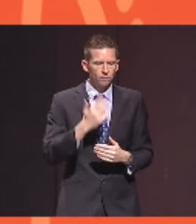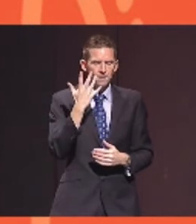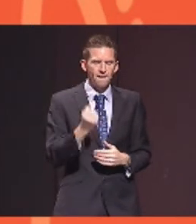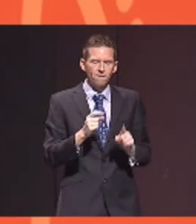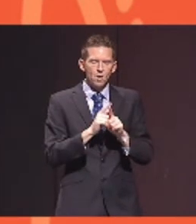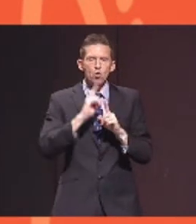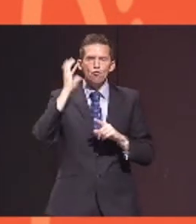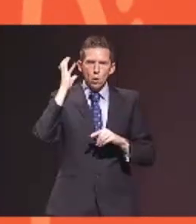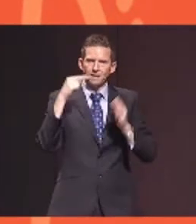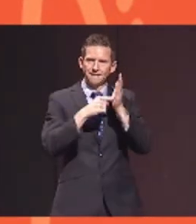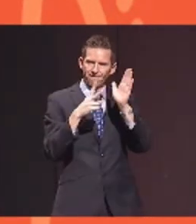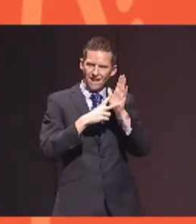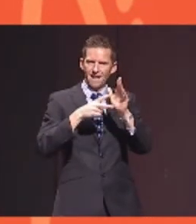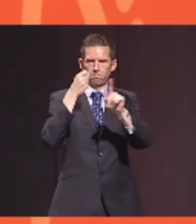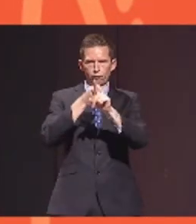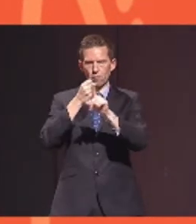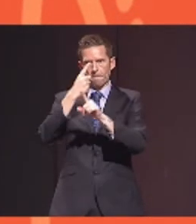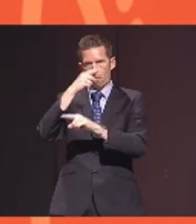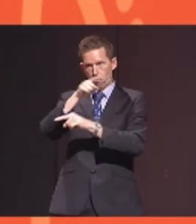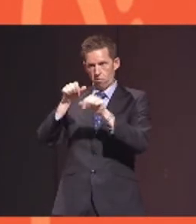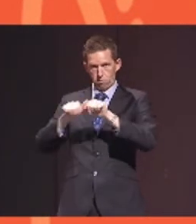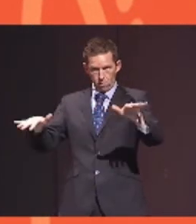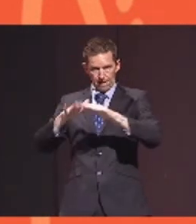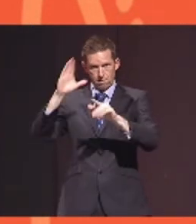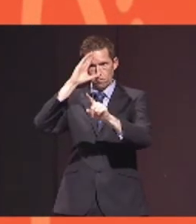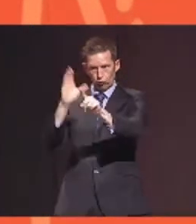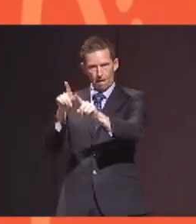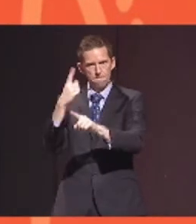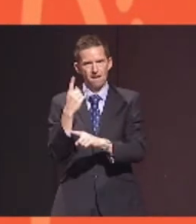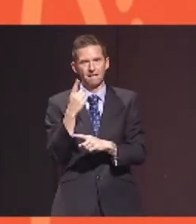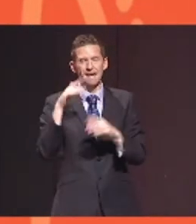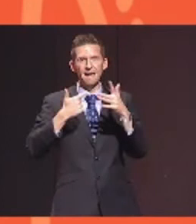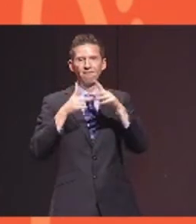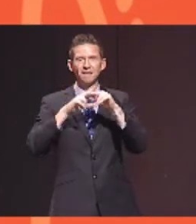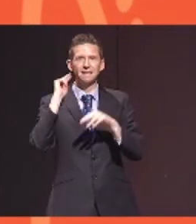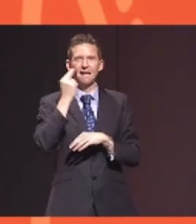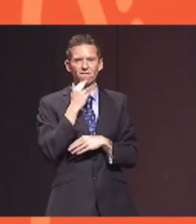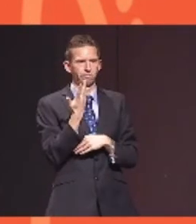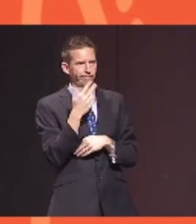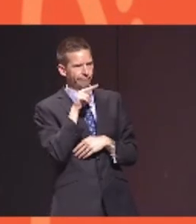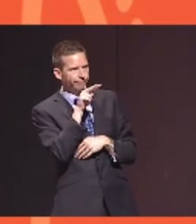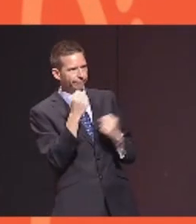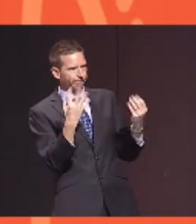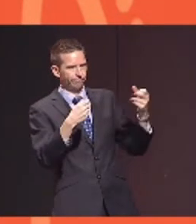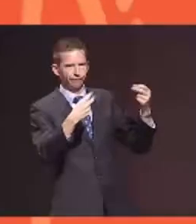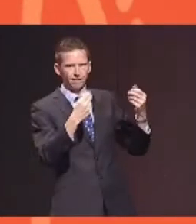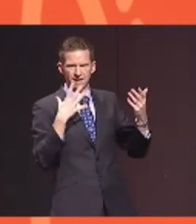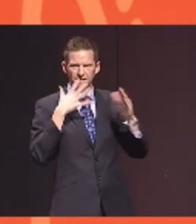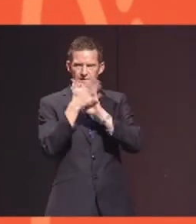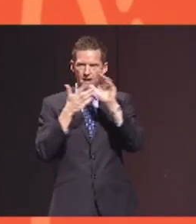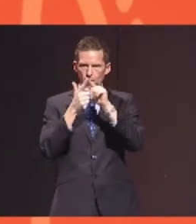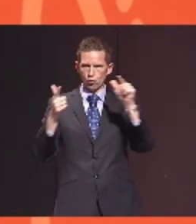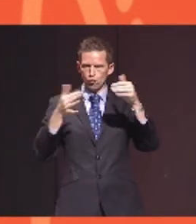TV campaigns aimed to people living in rural areas, but they are not accessible if you're deaf. So they would need sign